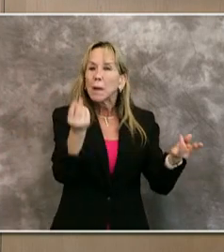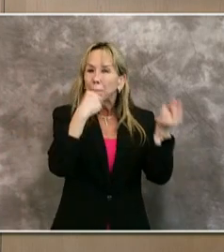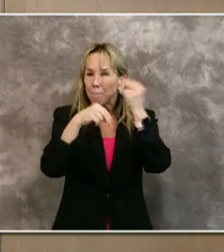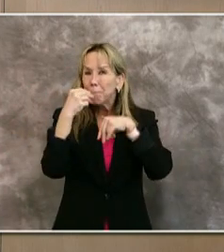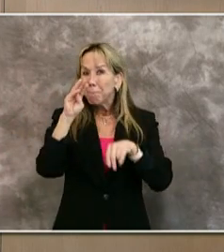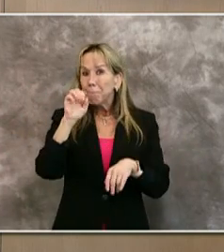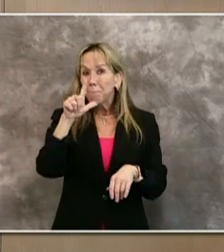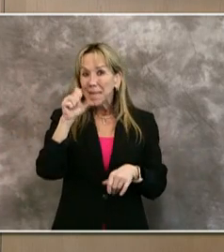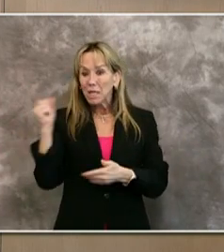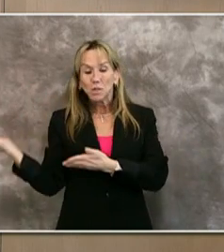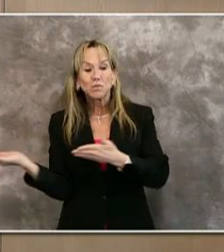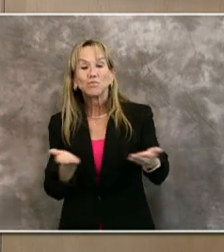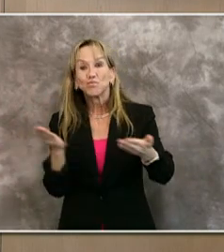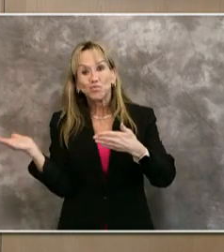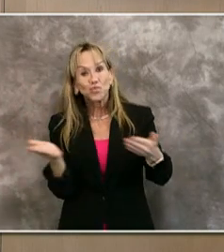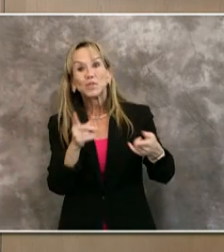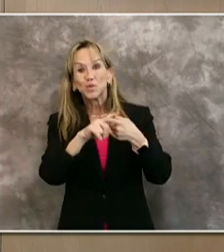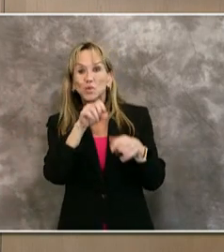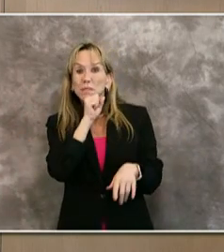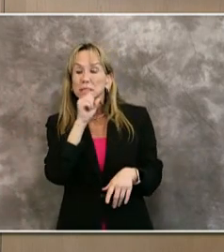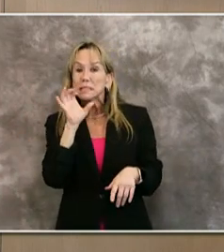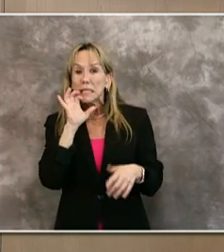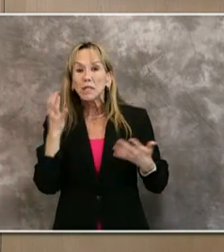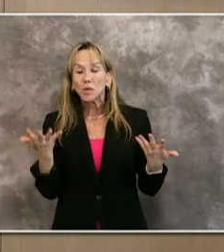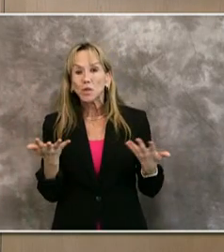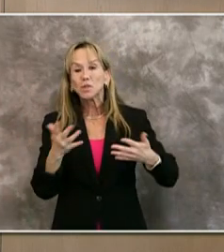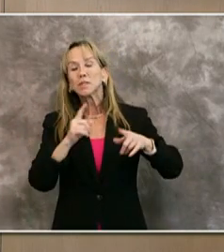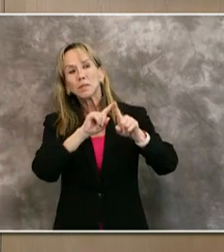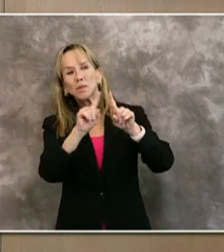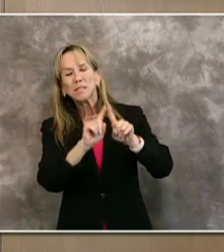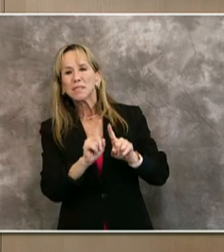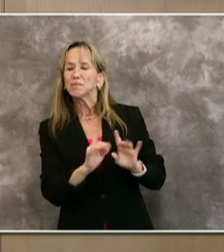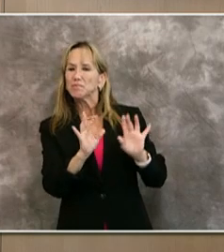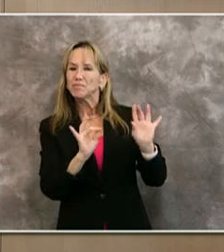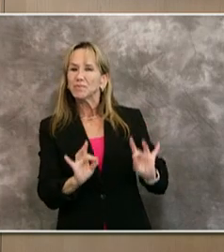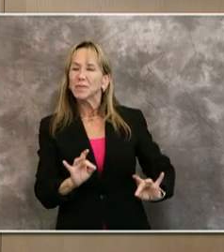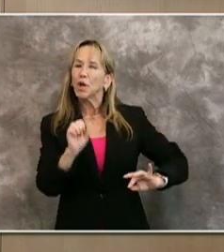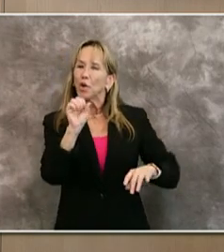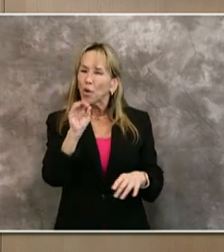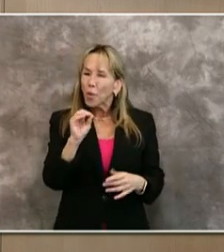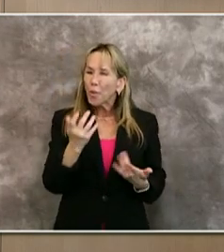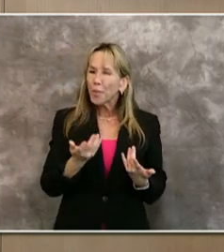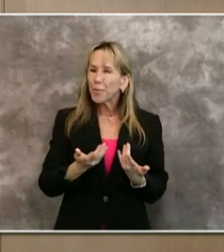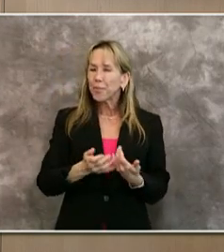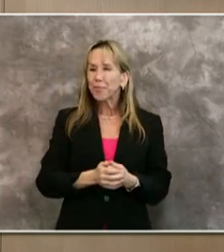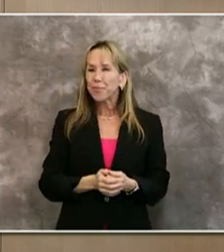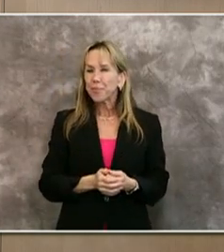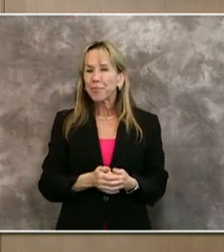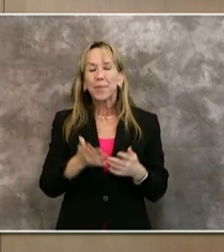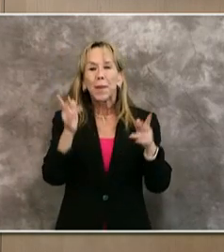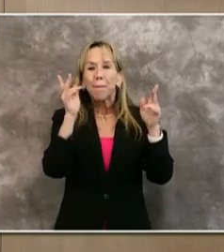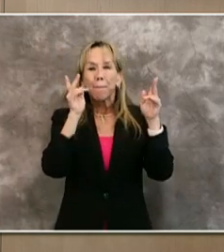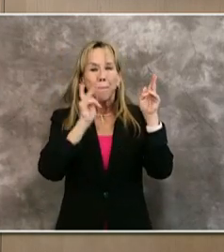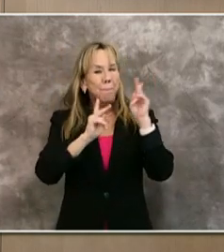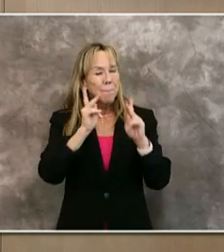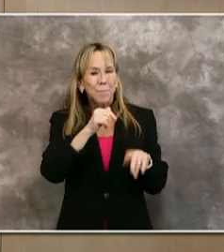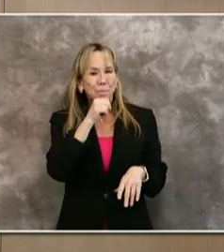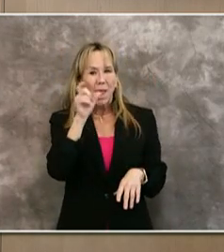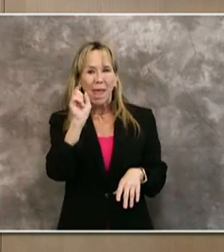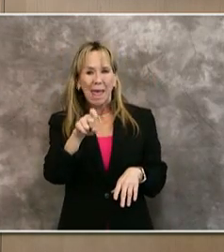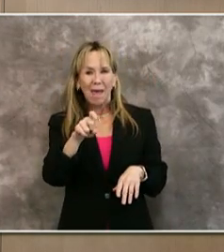meals to seniors. So I think it is a bit, people don't have